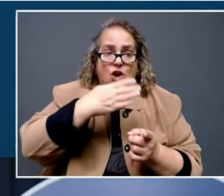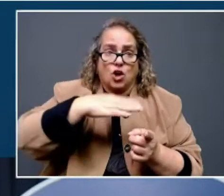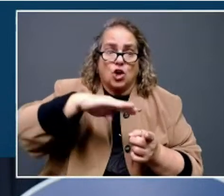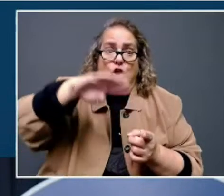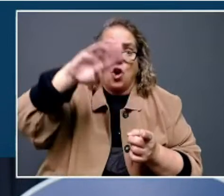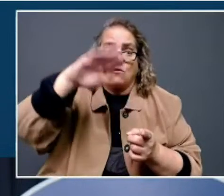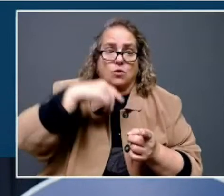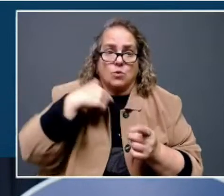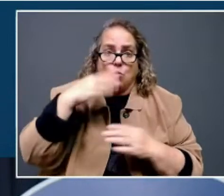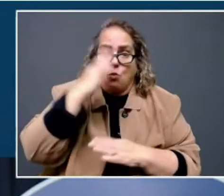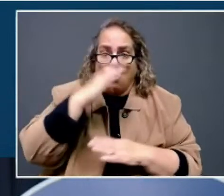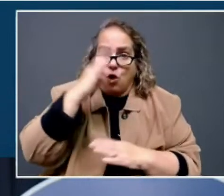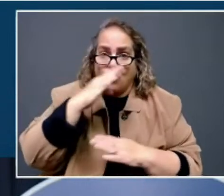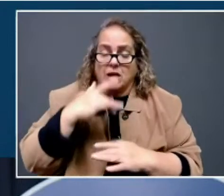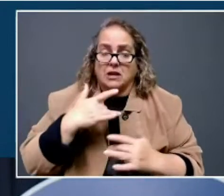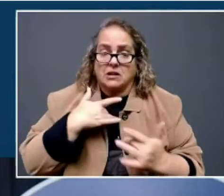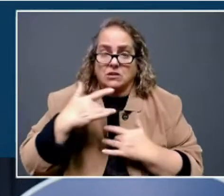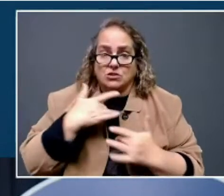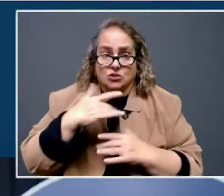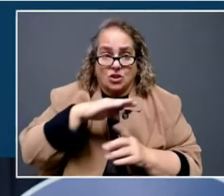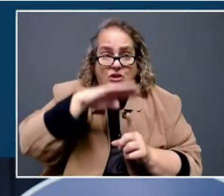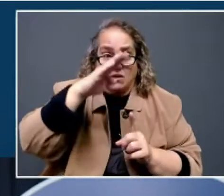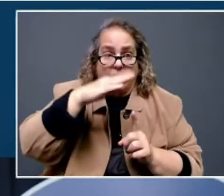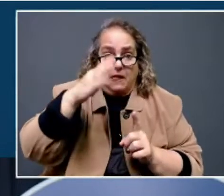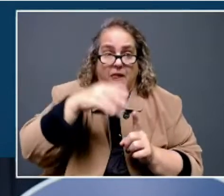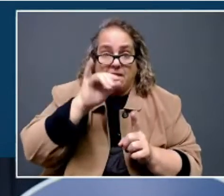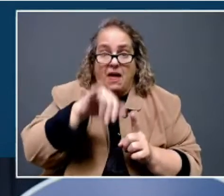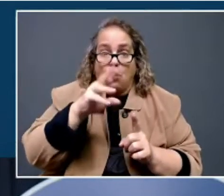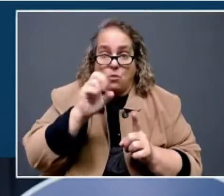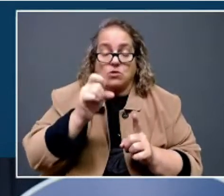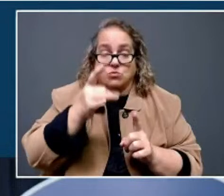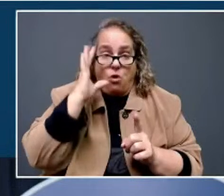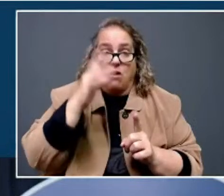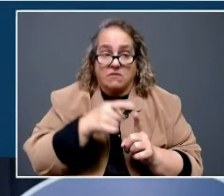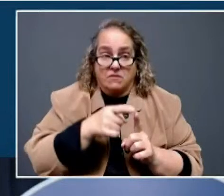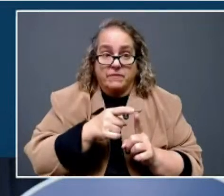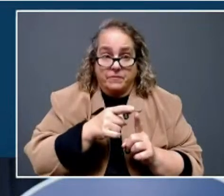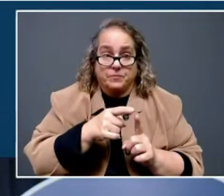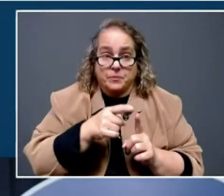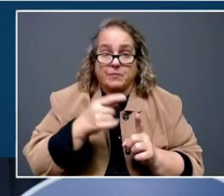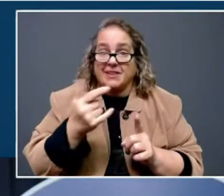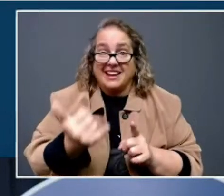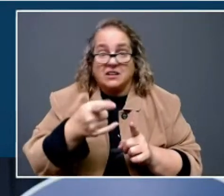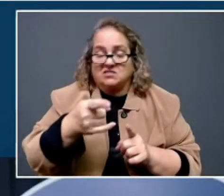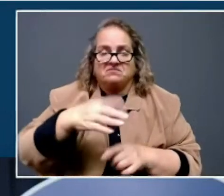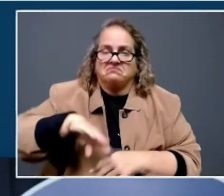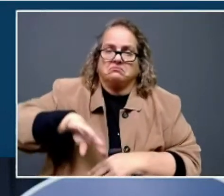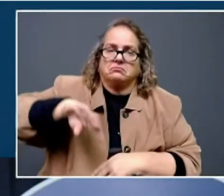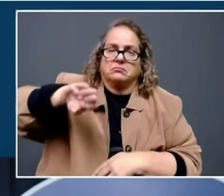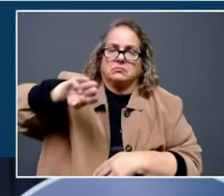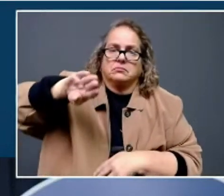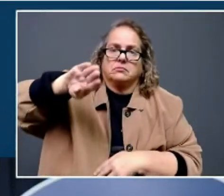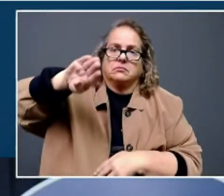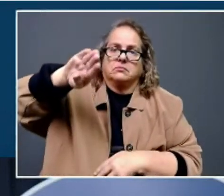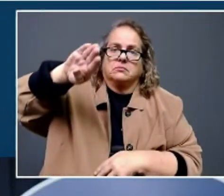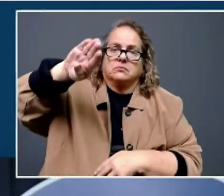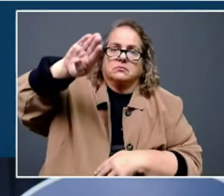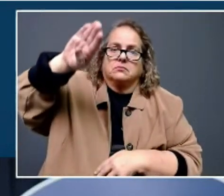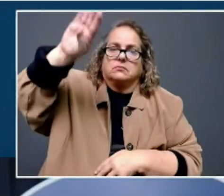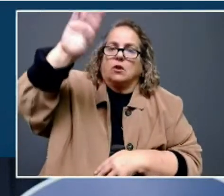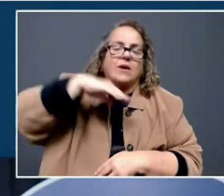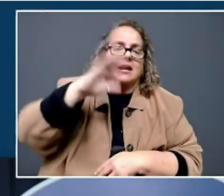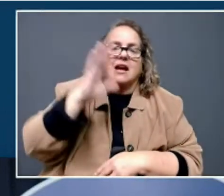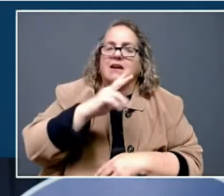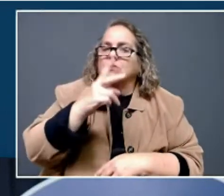exponential, that was a parabola that looked exponential. This one is a straight line up like nothing we've ever seen